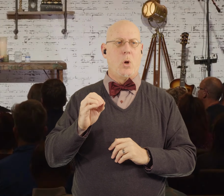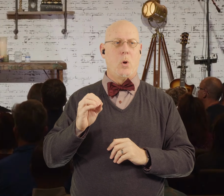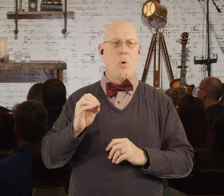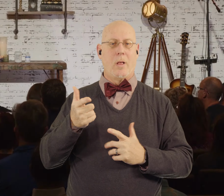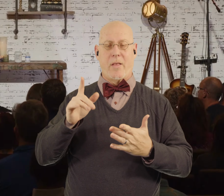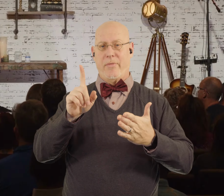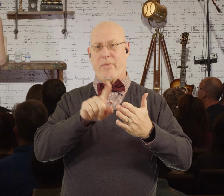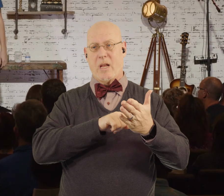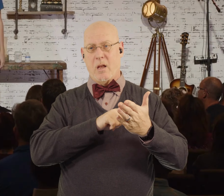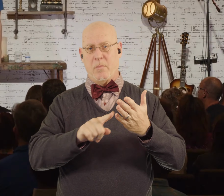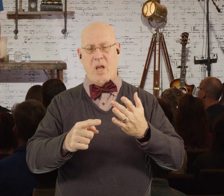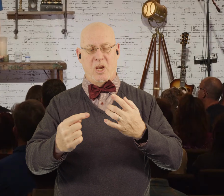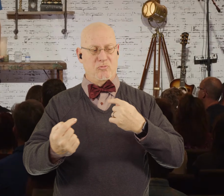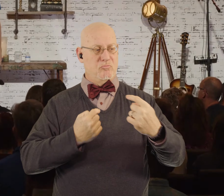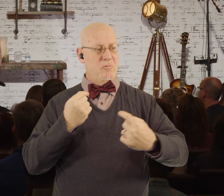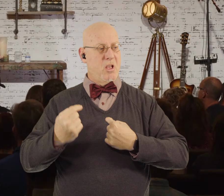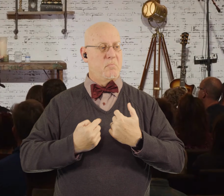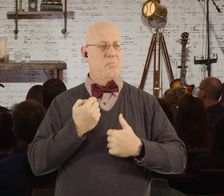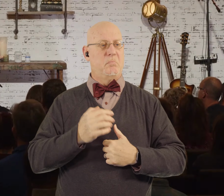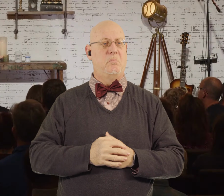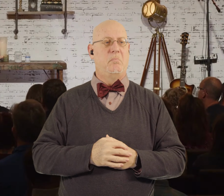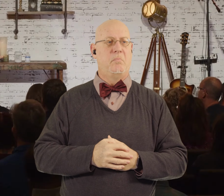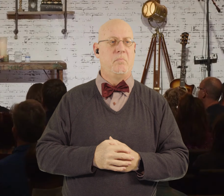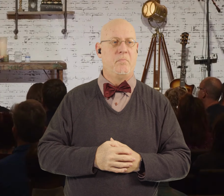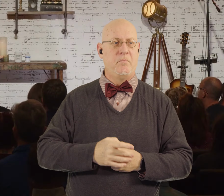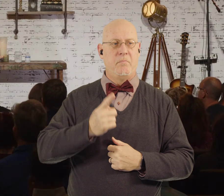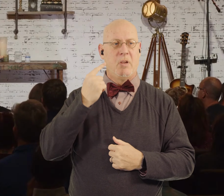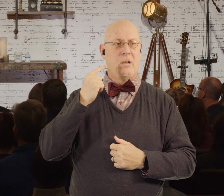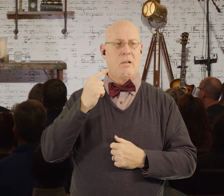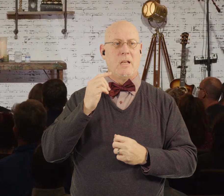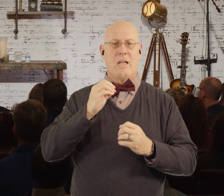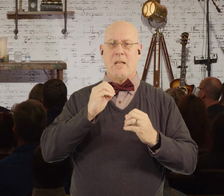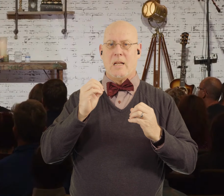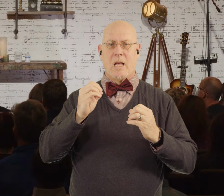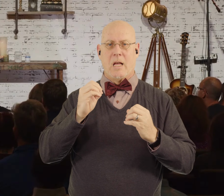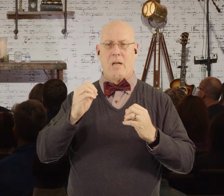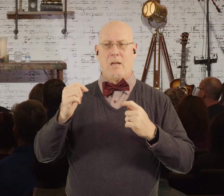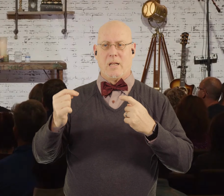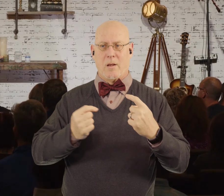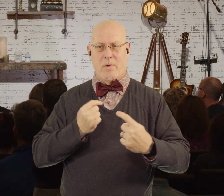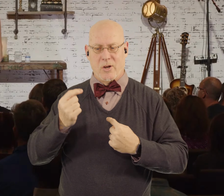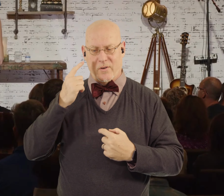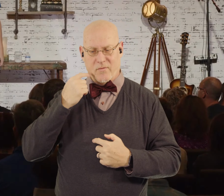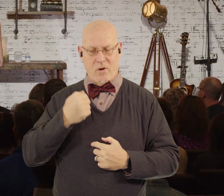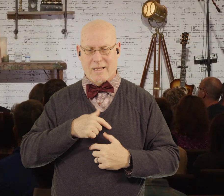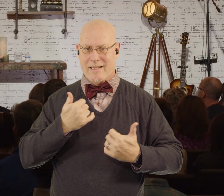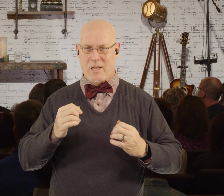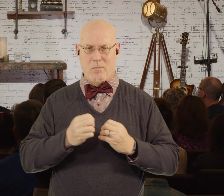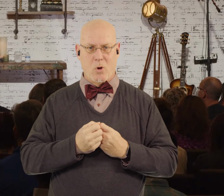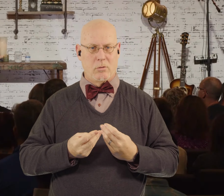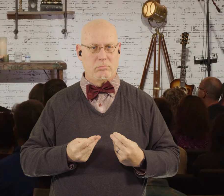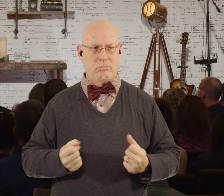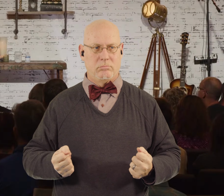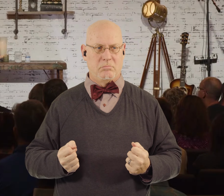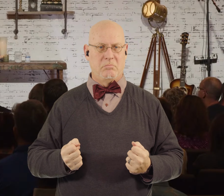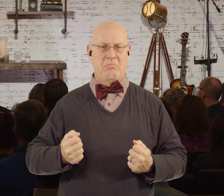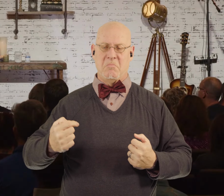And so, let the condemnation come, because there isn't any legitimate condemnation